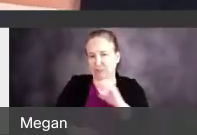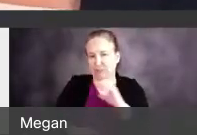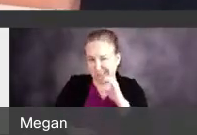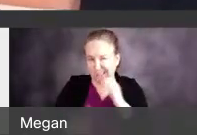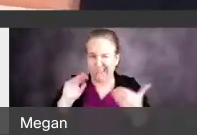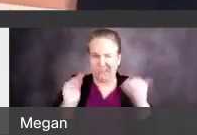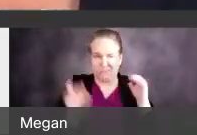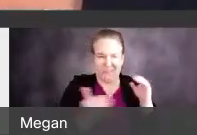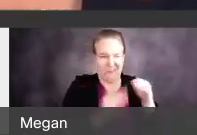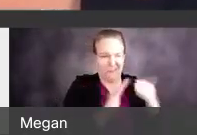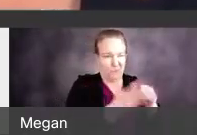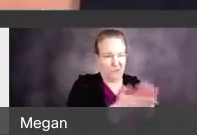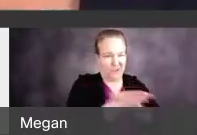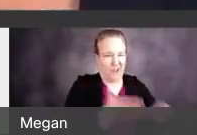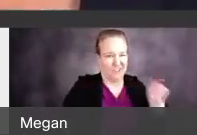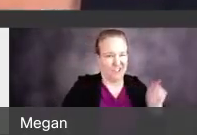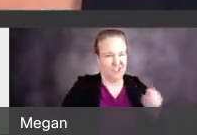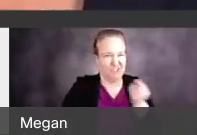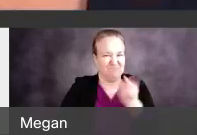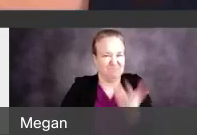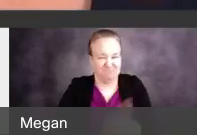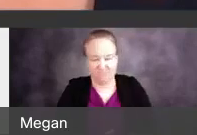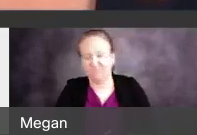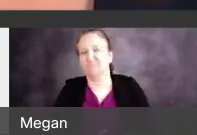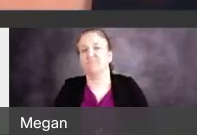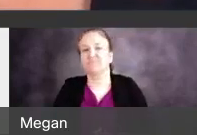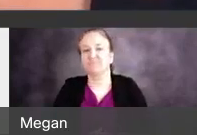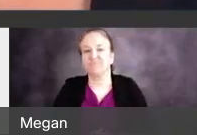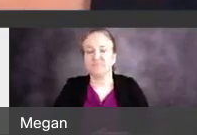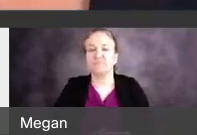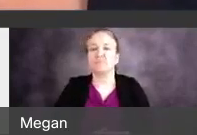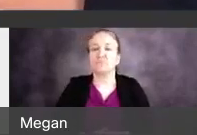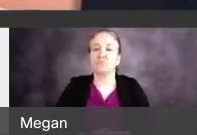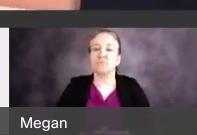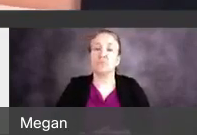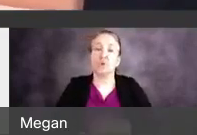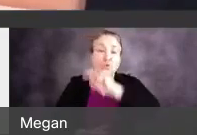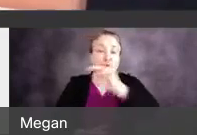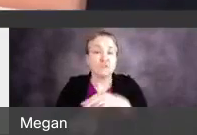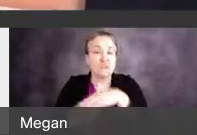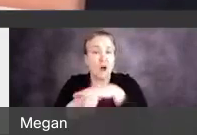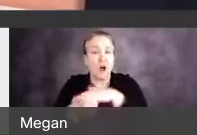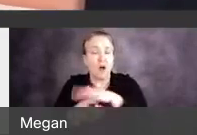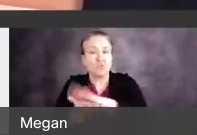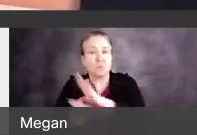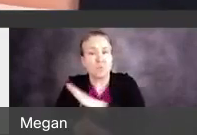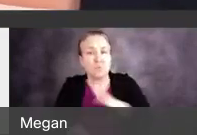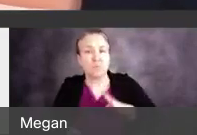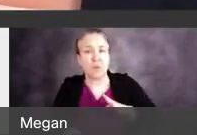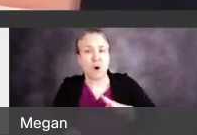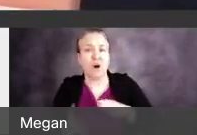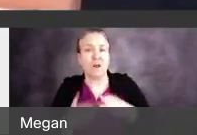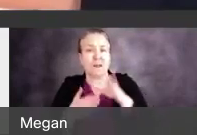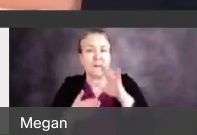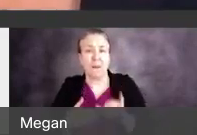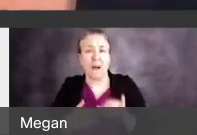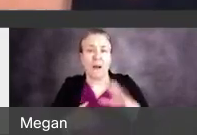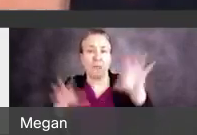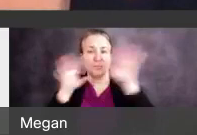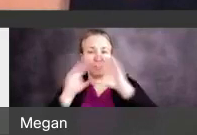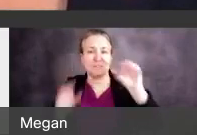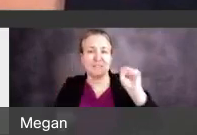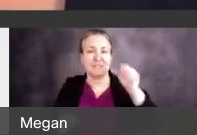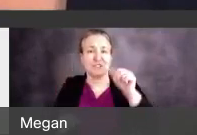community college location does. I want to thank the Norristown Area School Board, led by President Shay Ash,